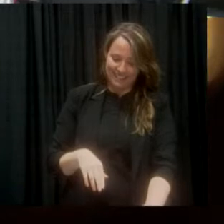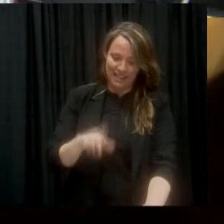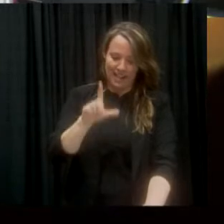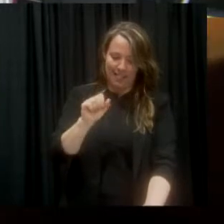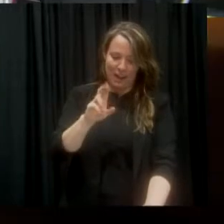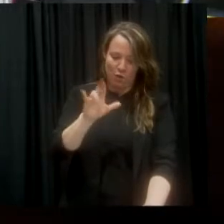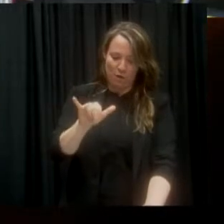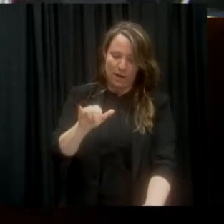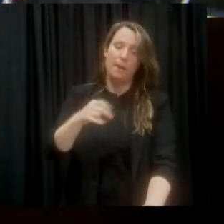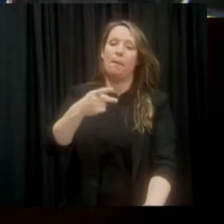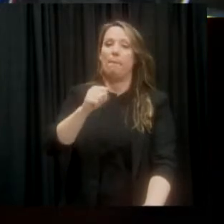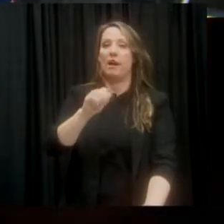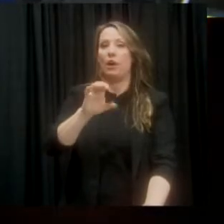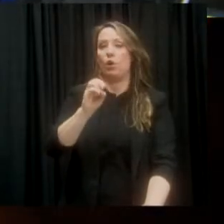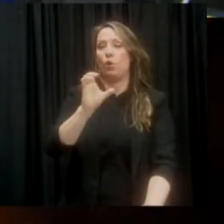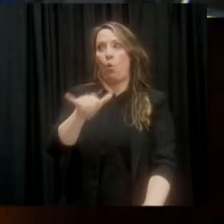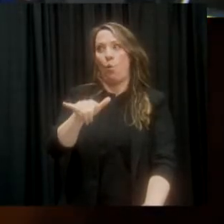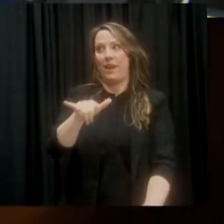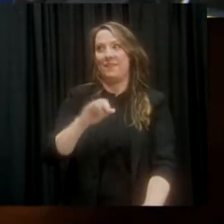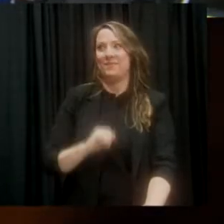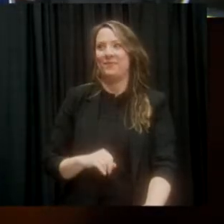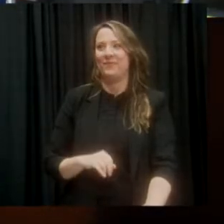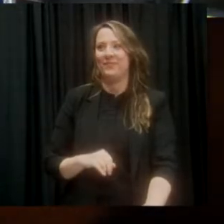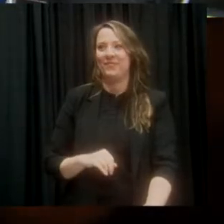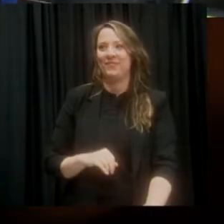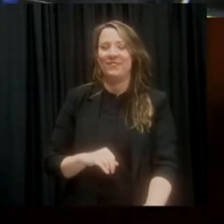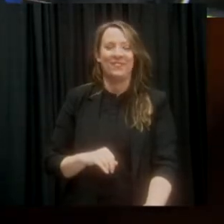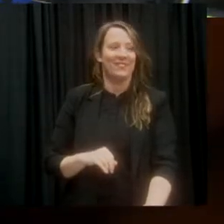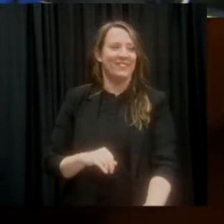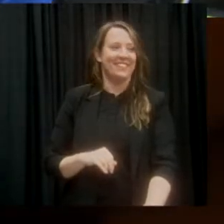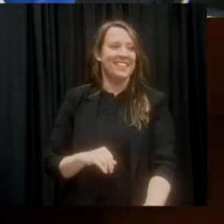Larry A. Pakoi.